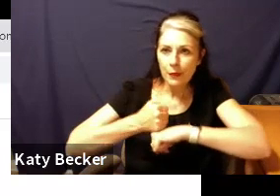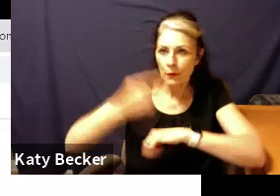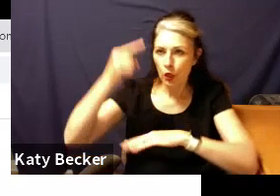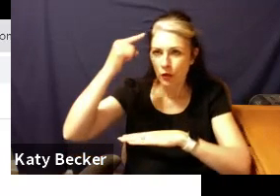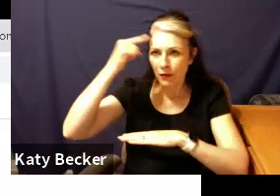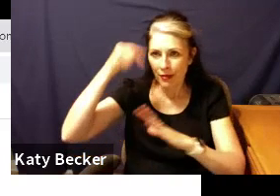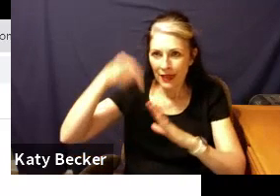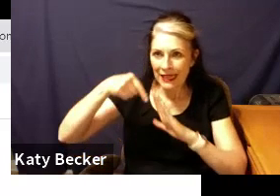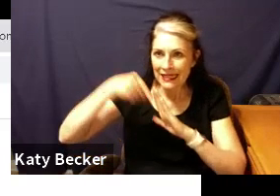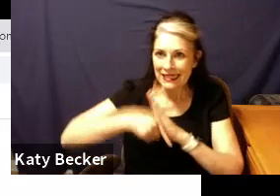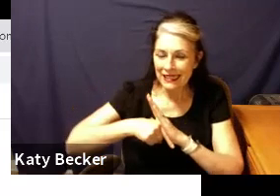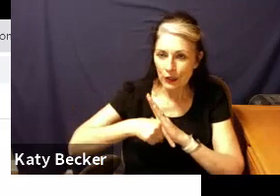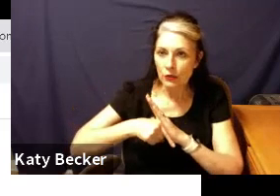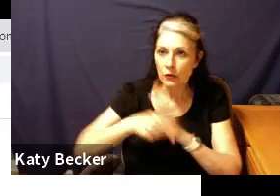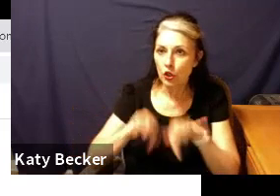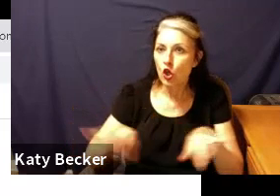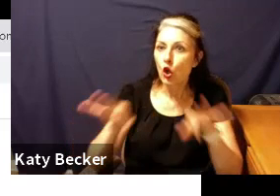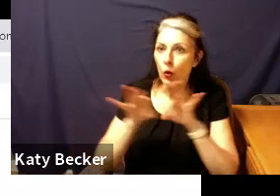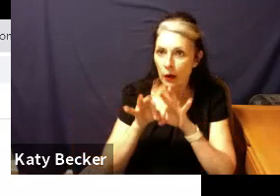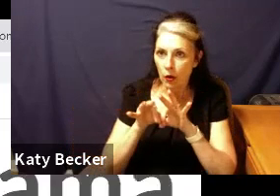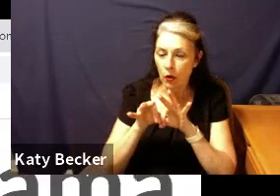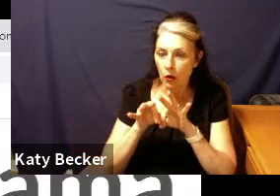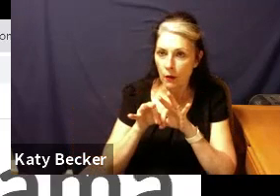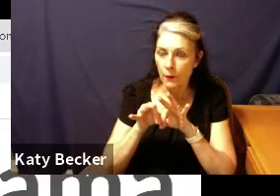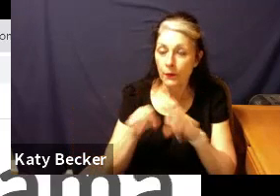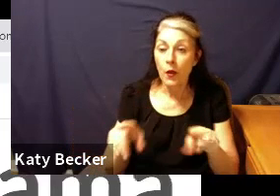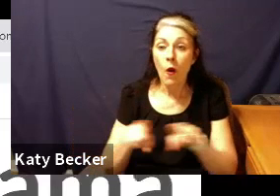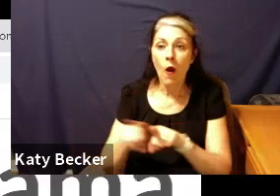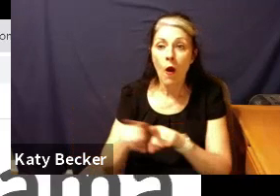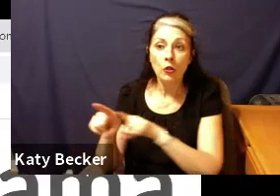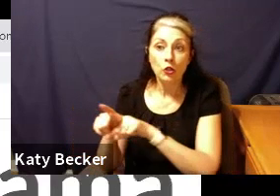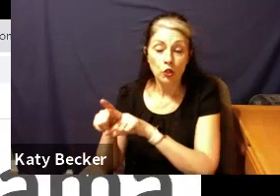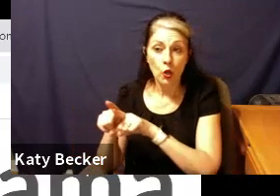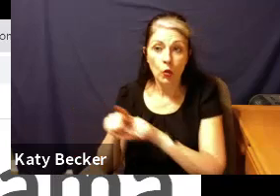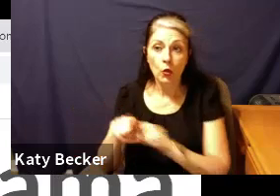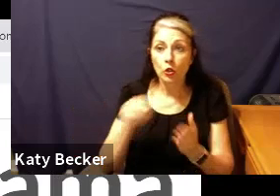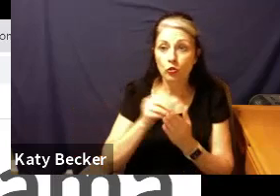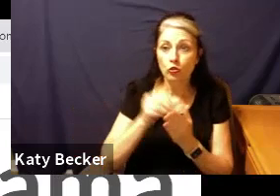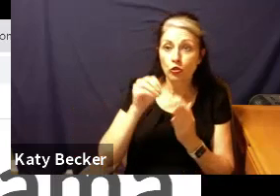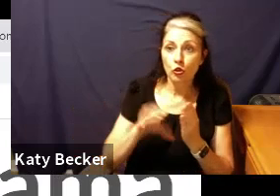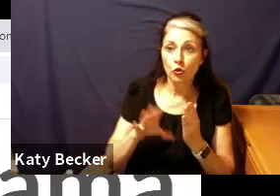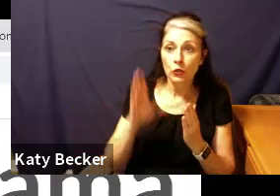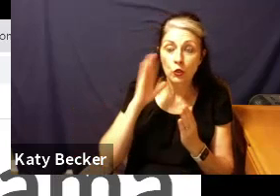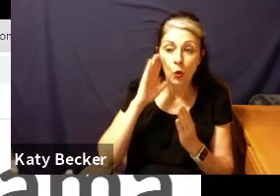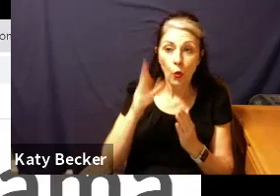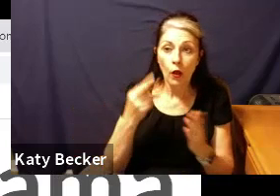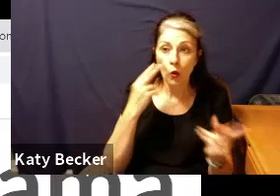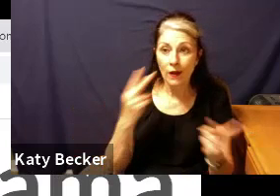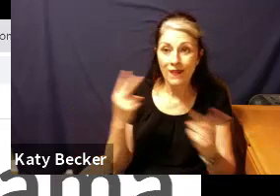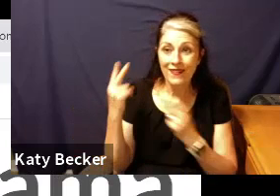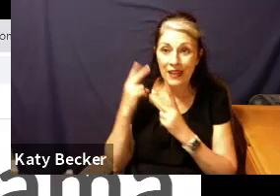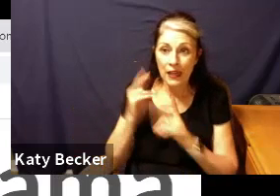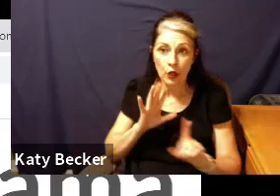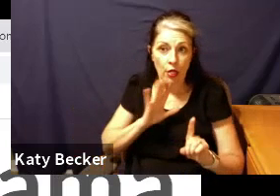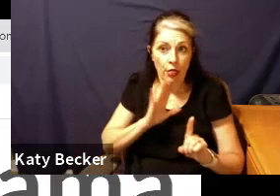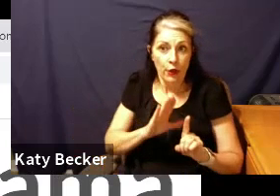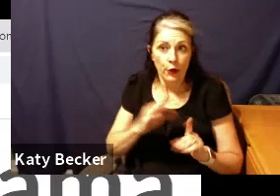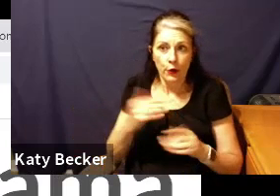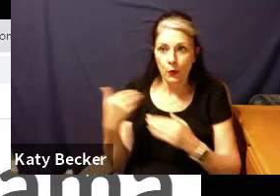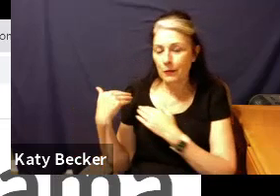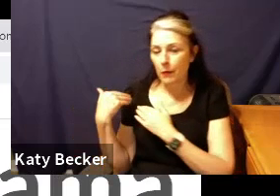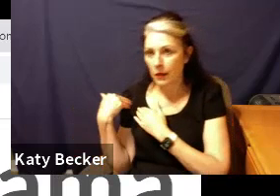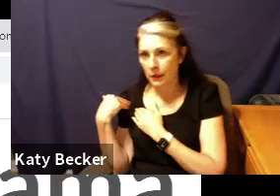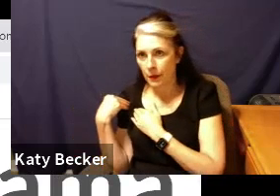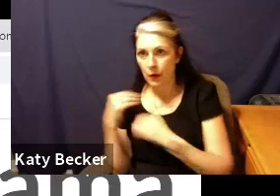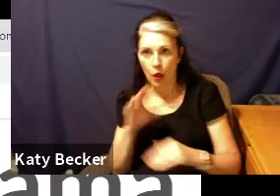skills for our students. And then also, our students will reflect about their responsibility and